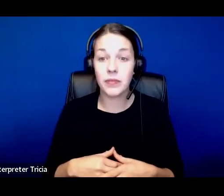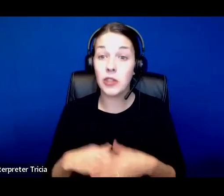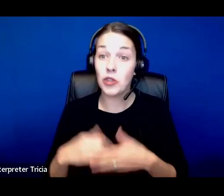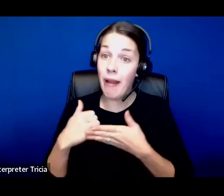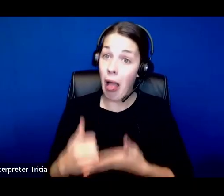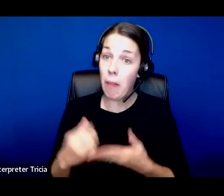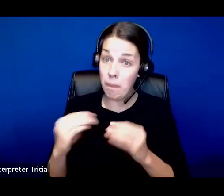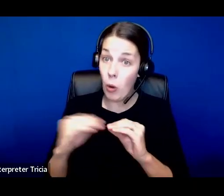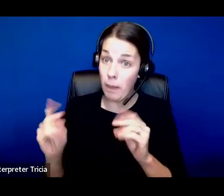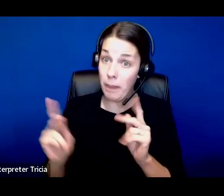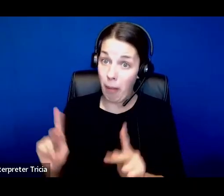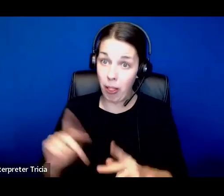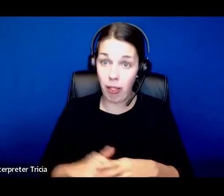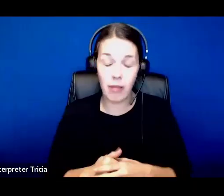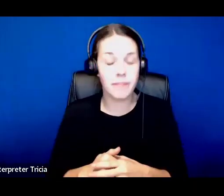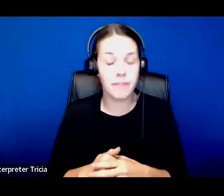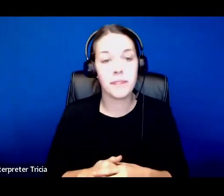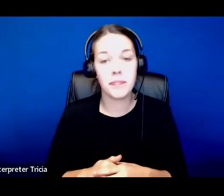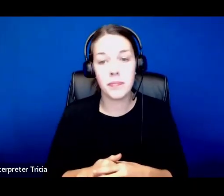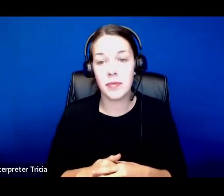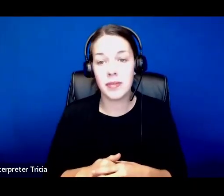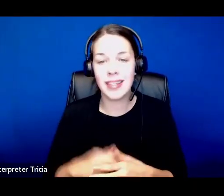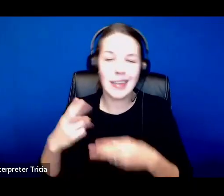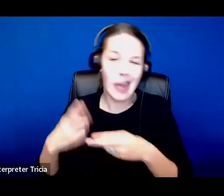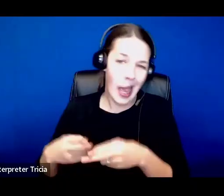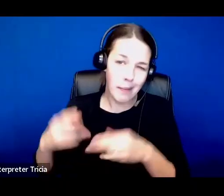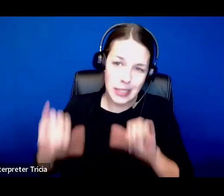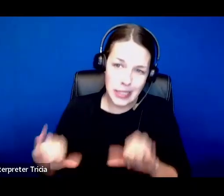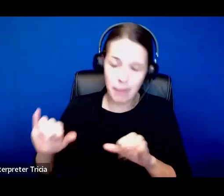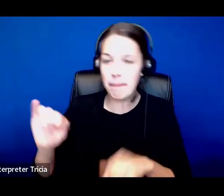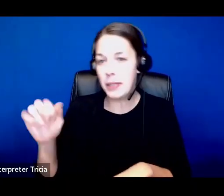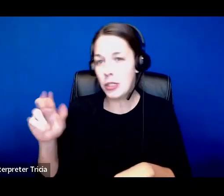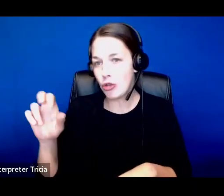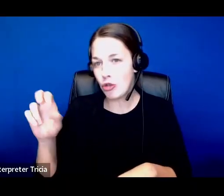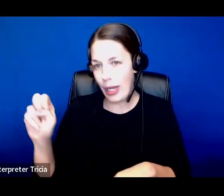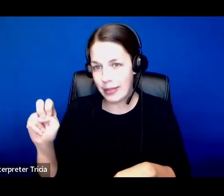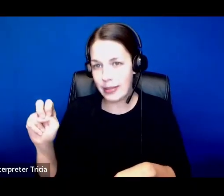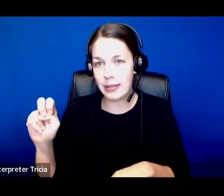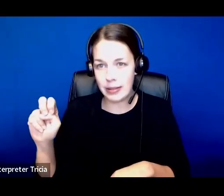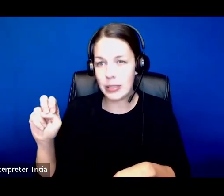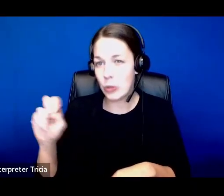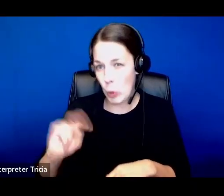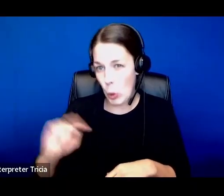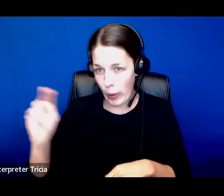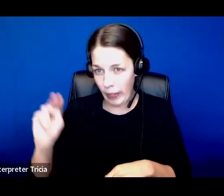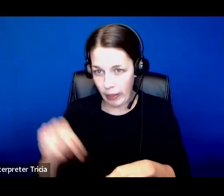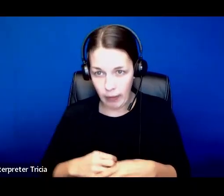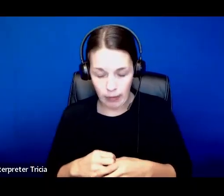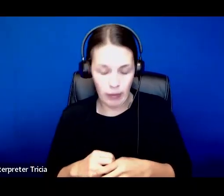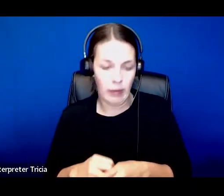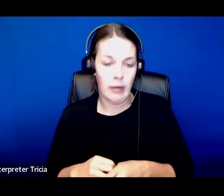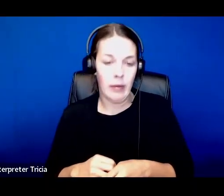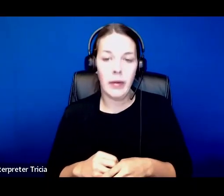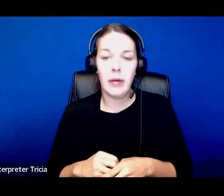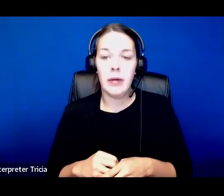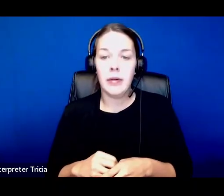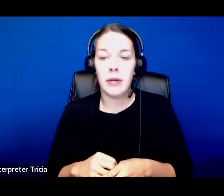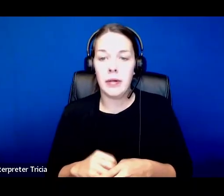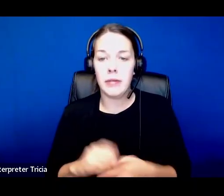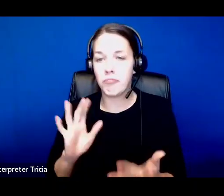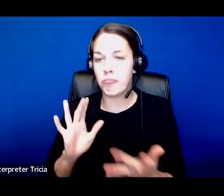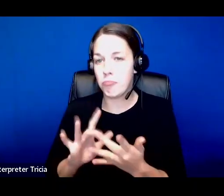people. Our name will stay the same, Justice North, and our